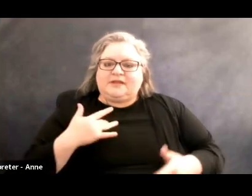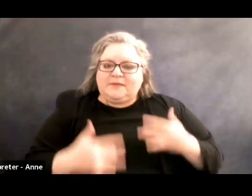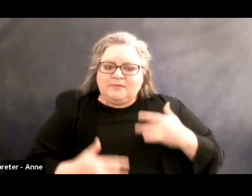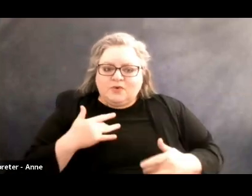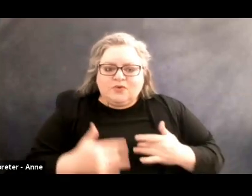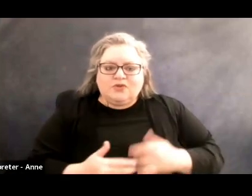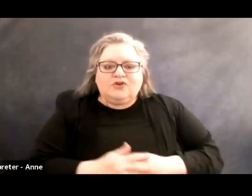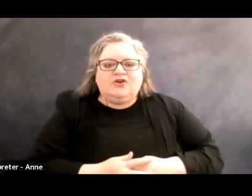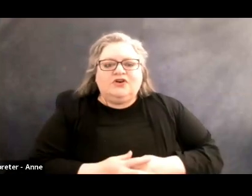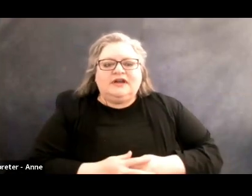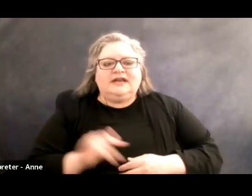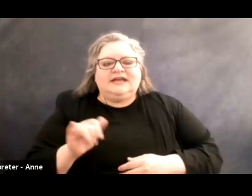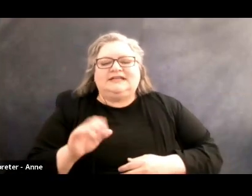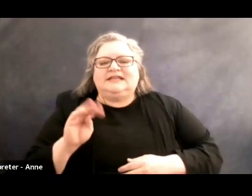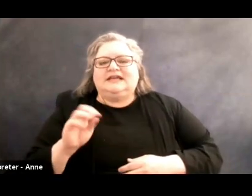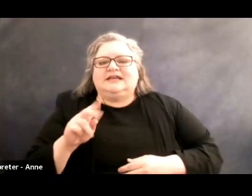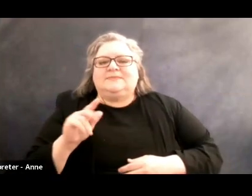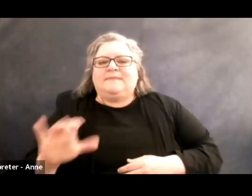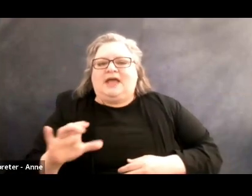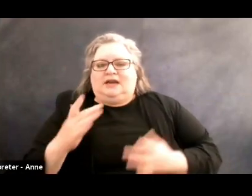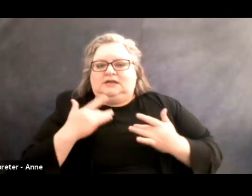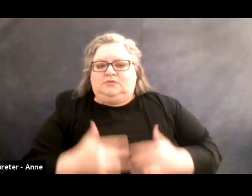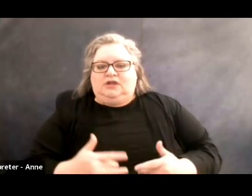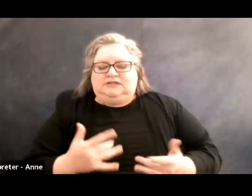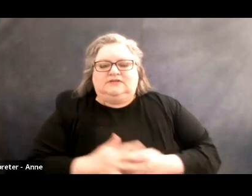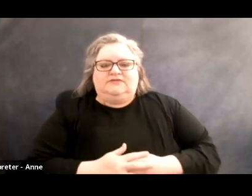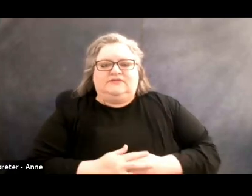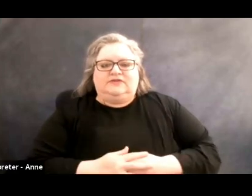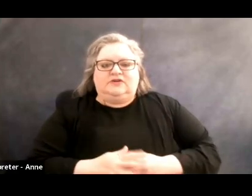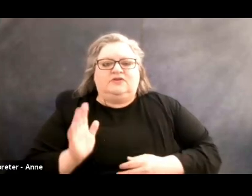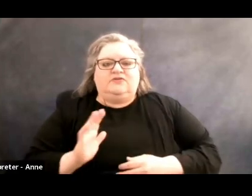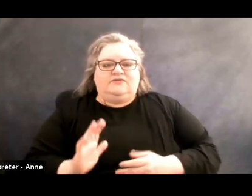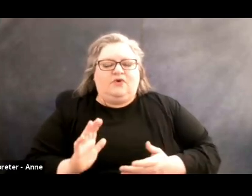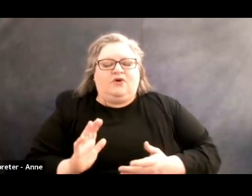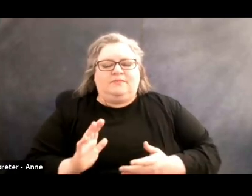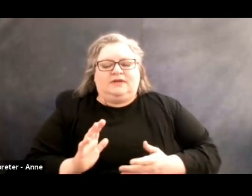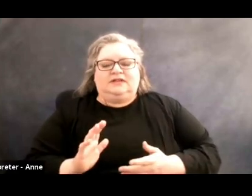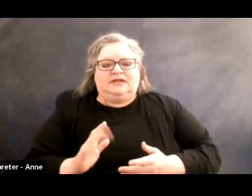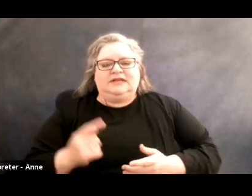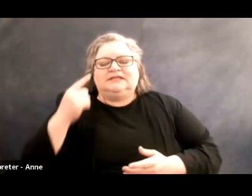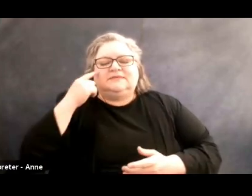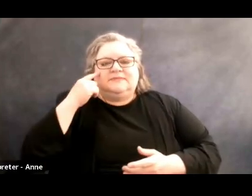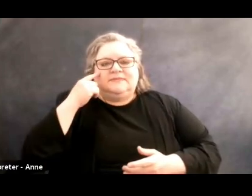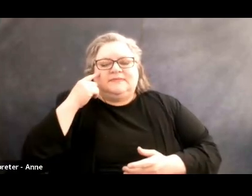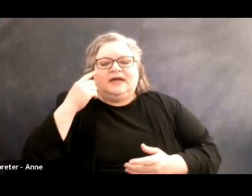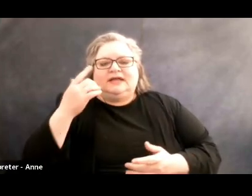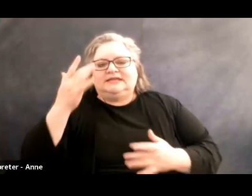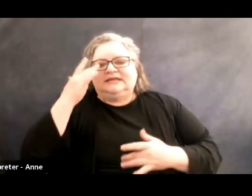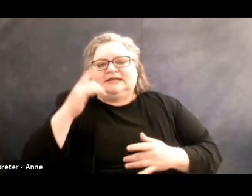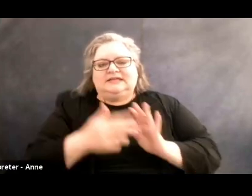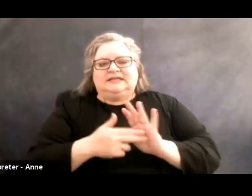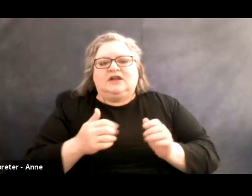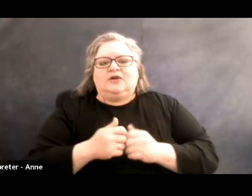Bipolar is like manic depressive. The disorder formally is a mental illness characterized